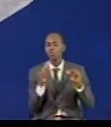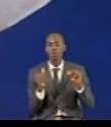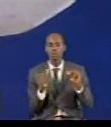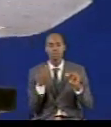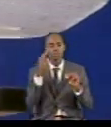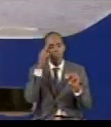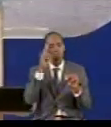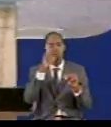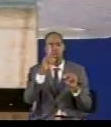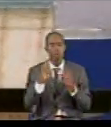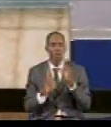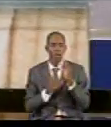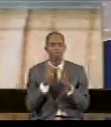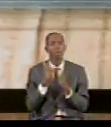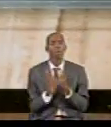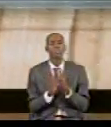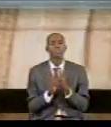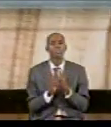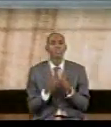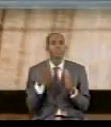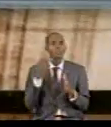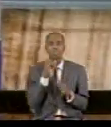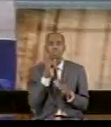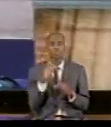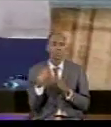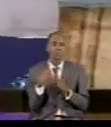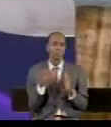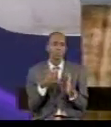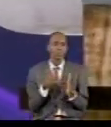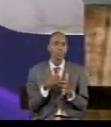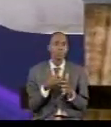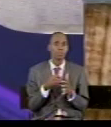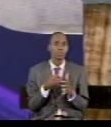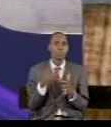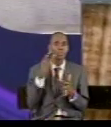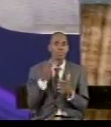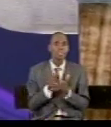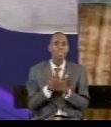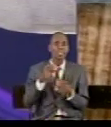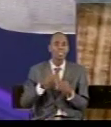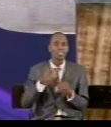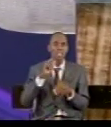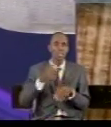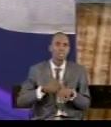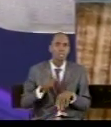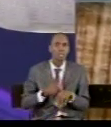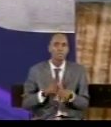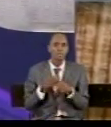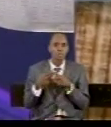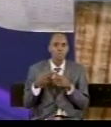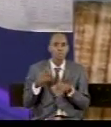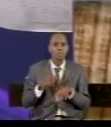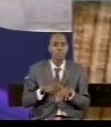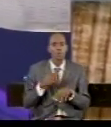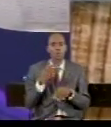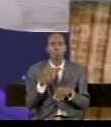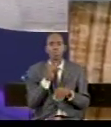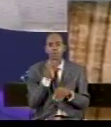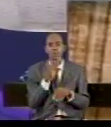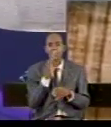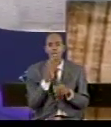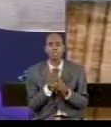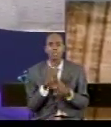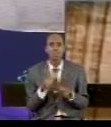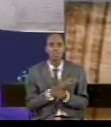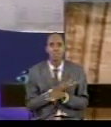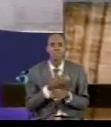We didn't so forget ourselves that in a moment, in an hour of carelessness, in